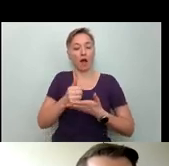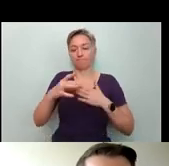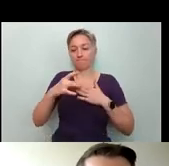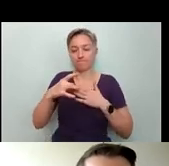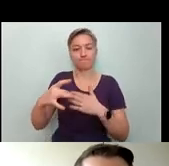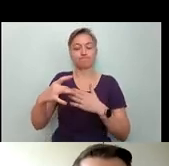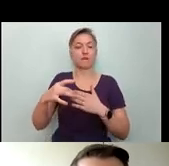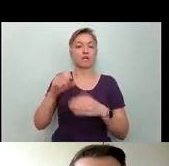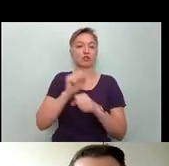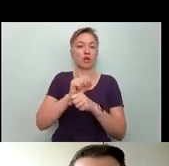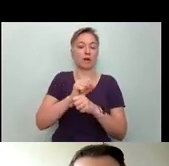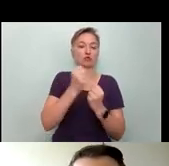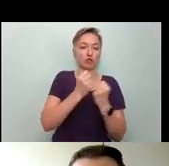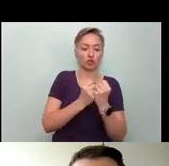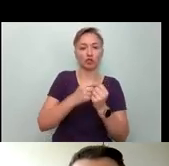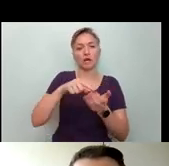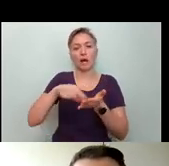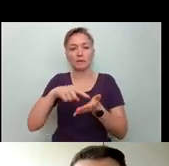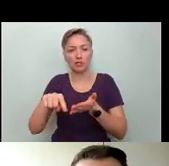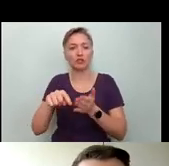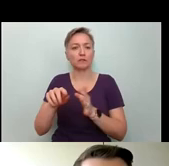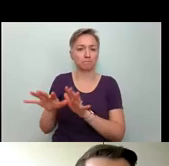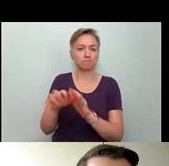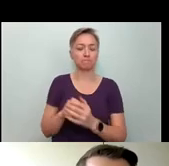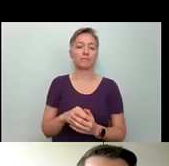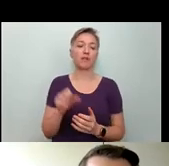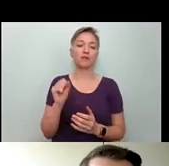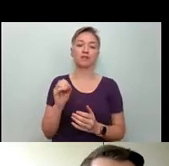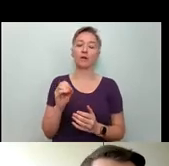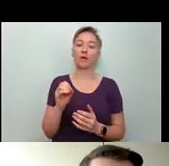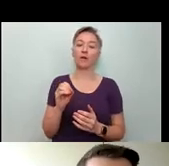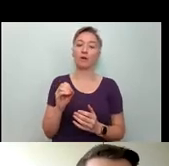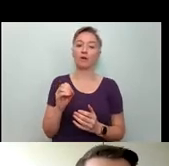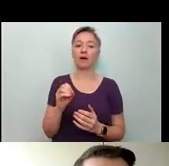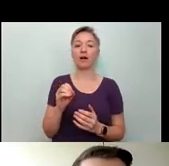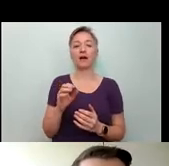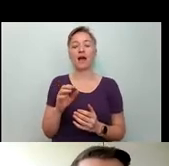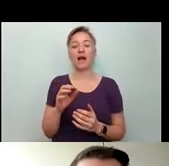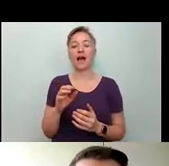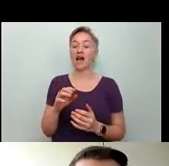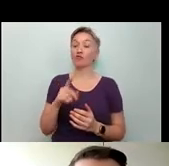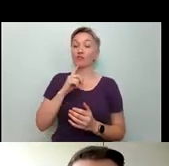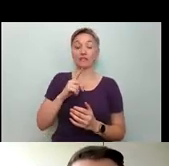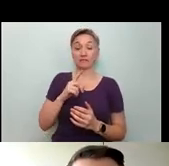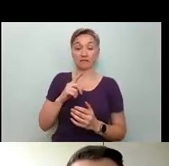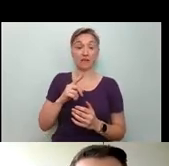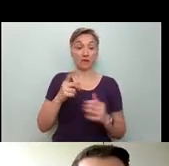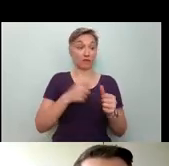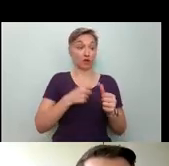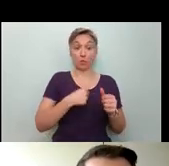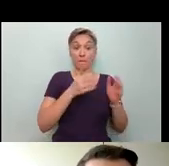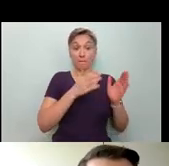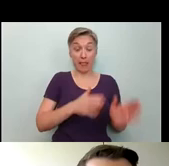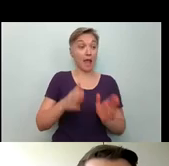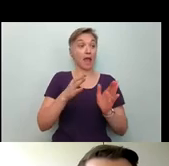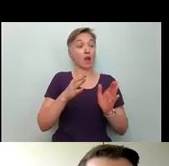structure strategy related. So we are spending a bit more time than, frankly, I think we had initially planned for in getting that,